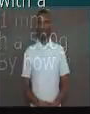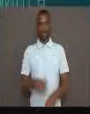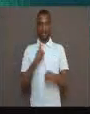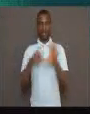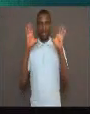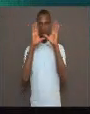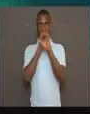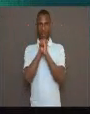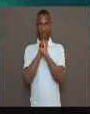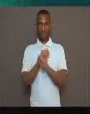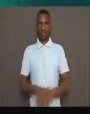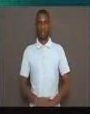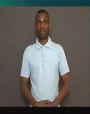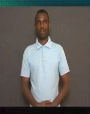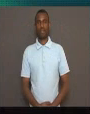Time's up.